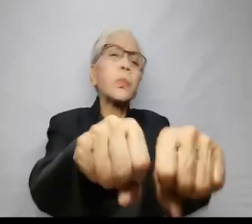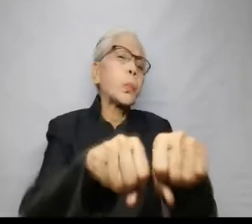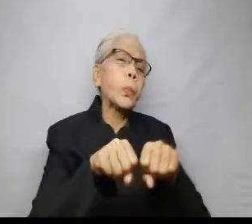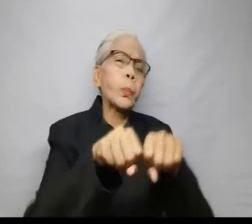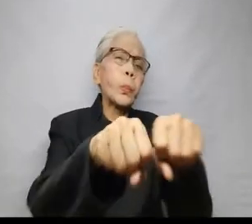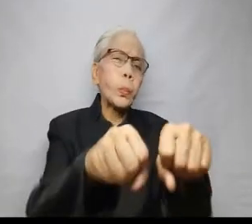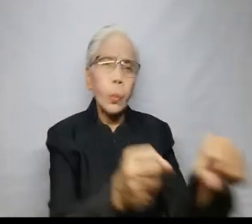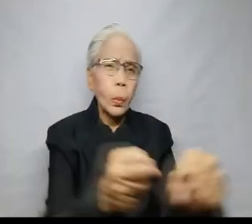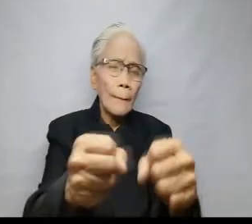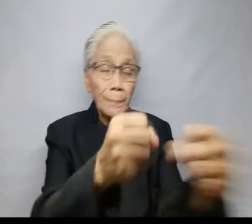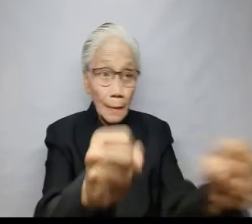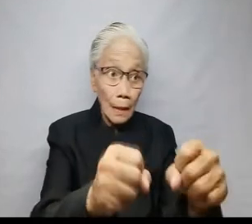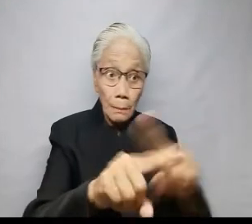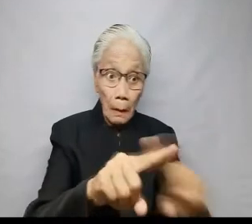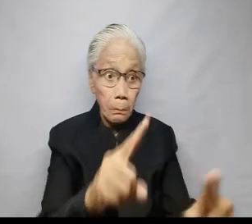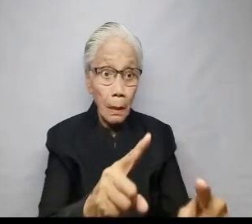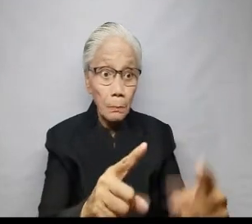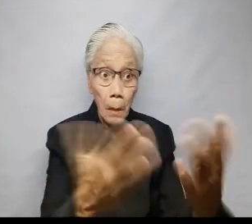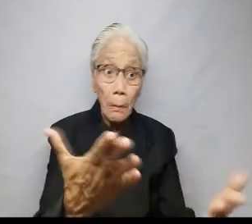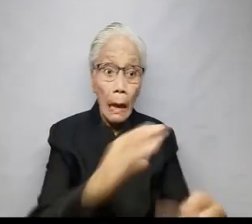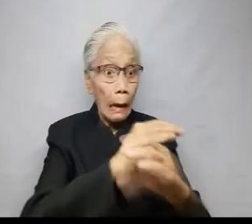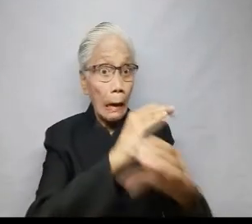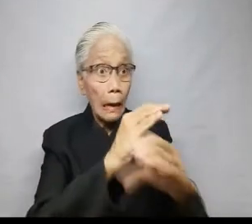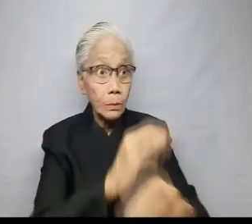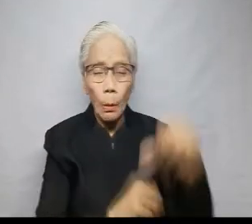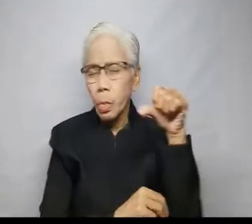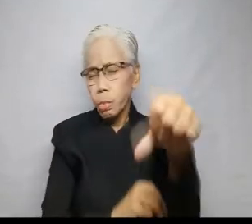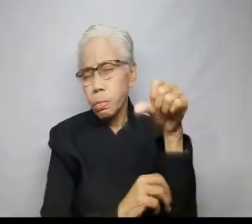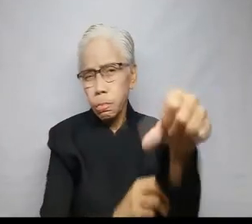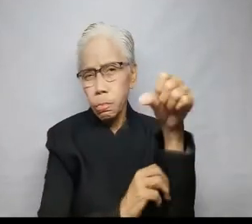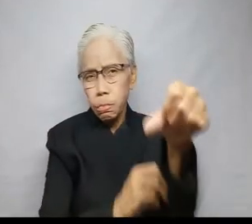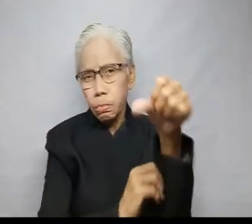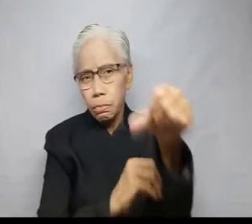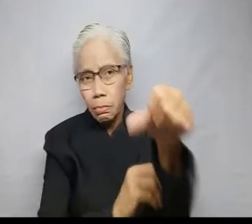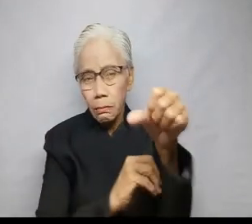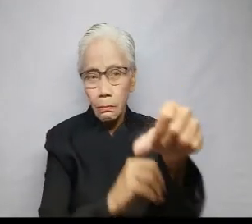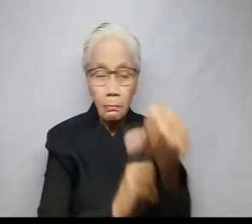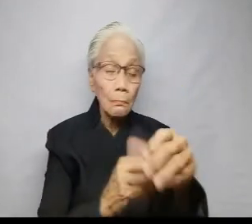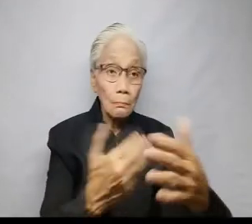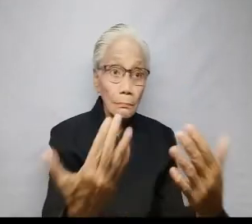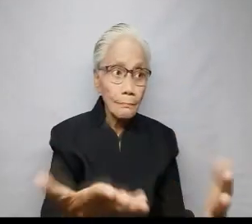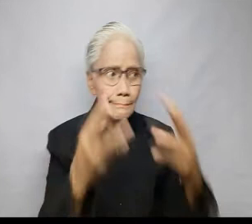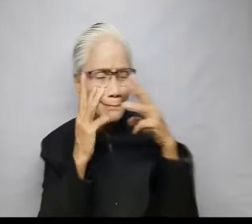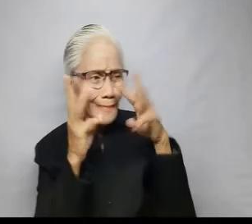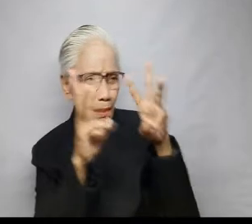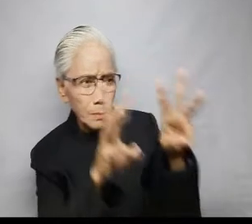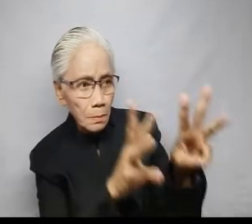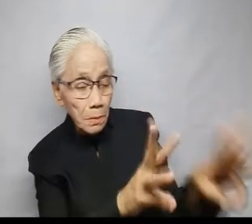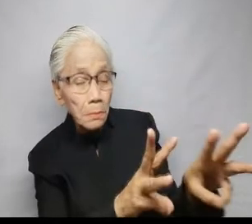Their carriton kept rolling back to the street and was met by wary, if not irritated, honking